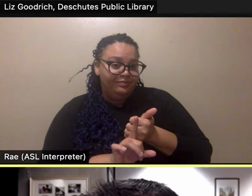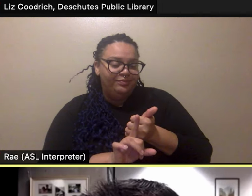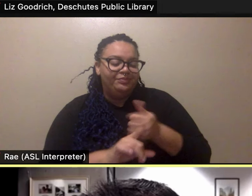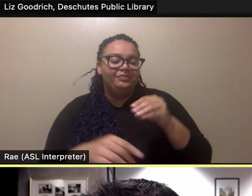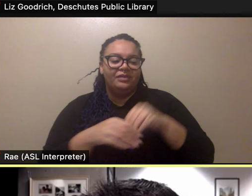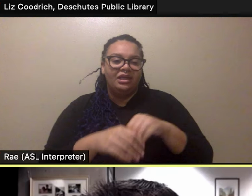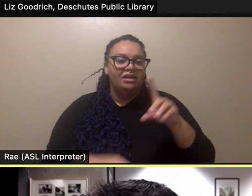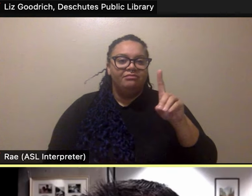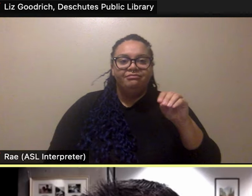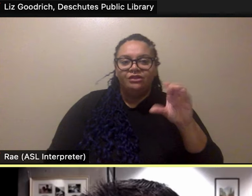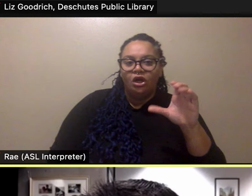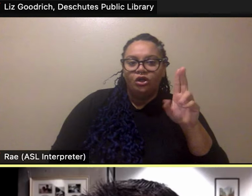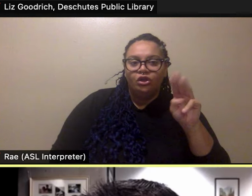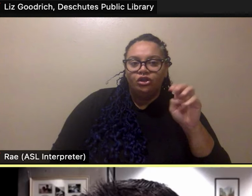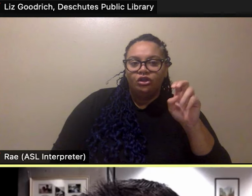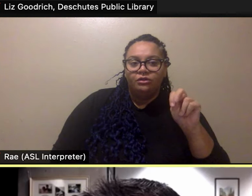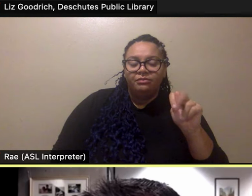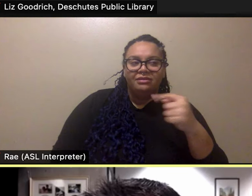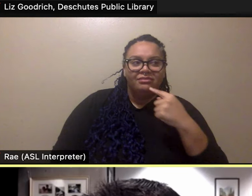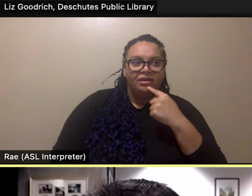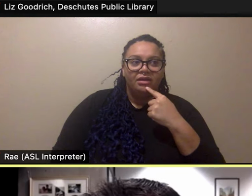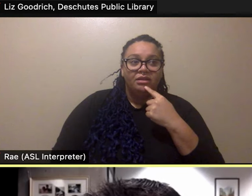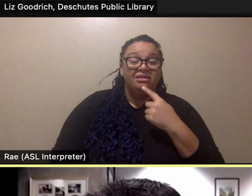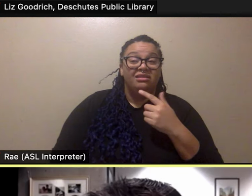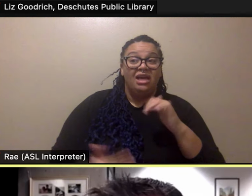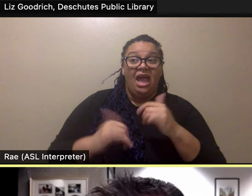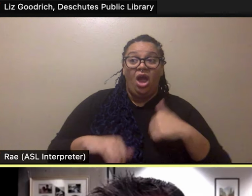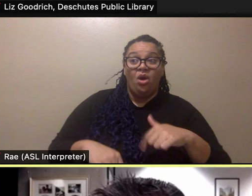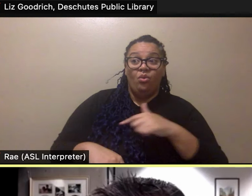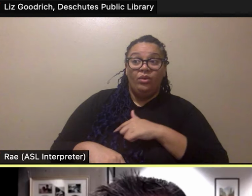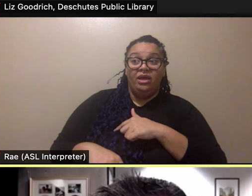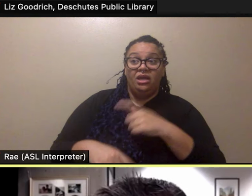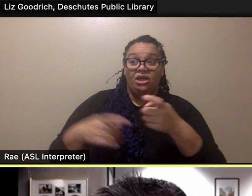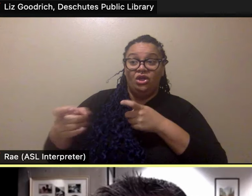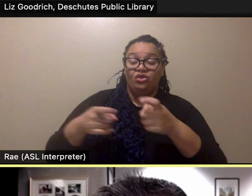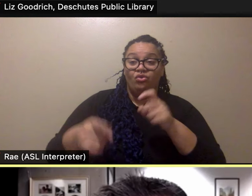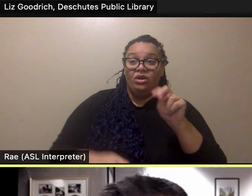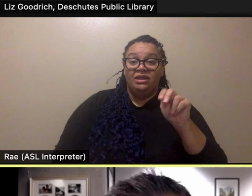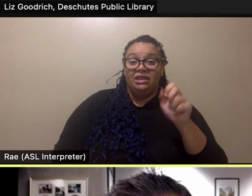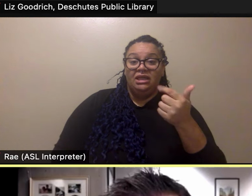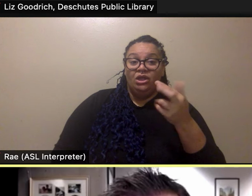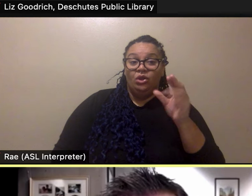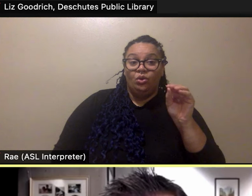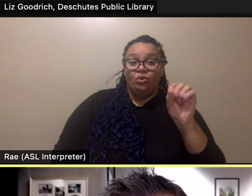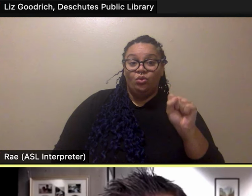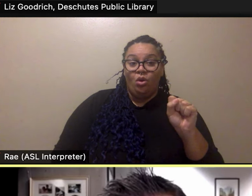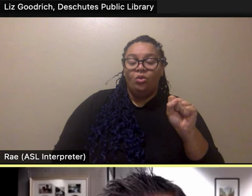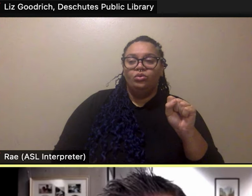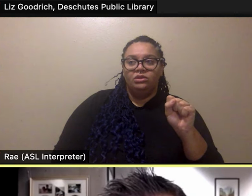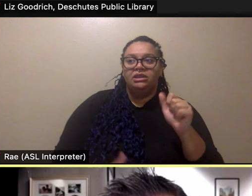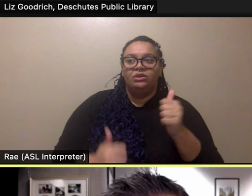that the way we rule Negroes is with extraordinary and arbitrary sway.